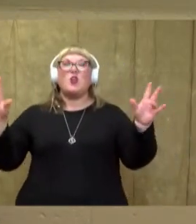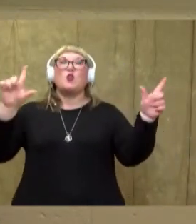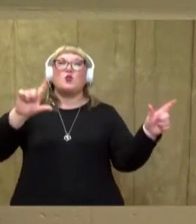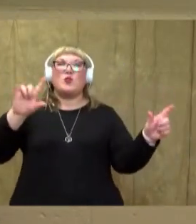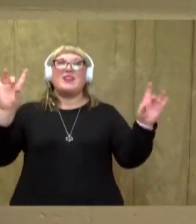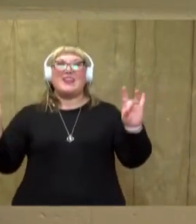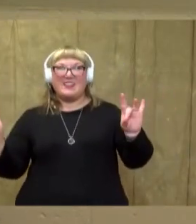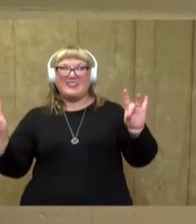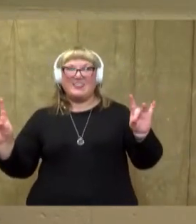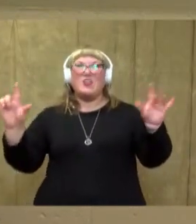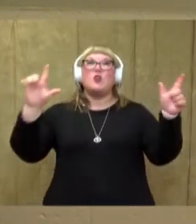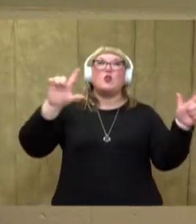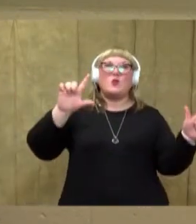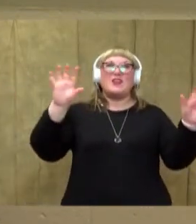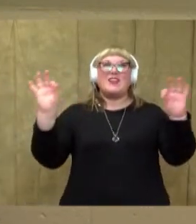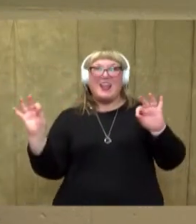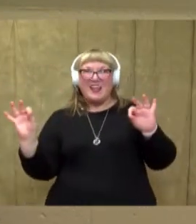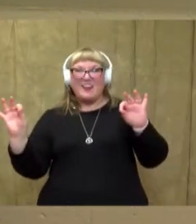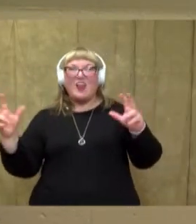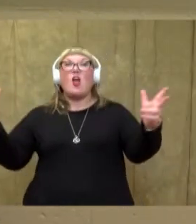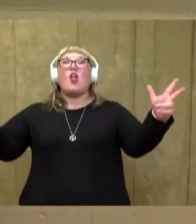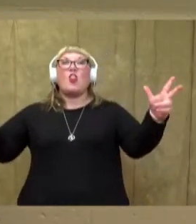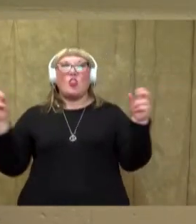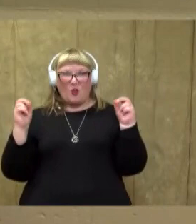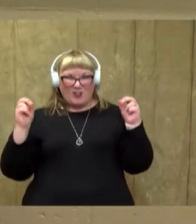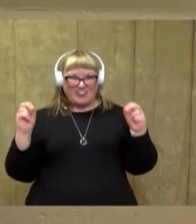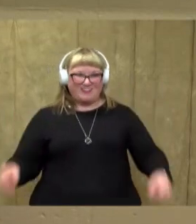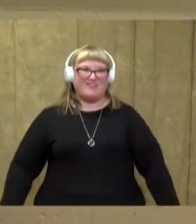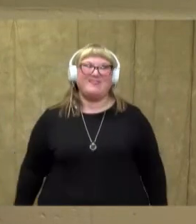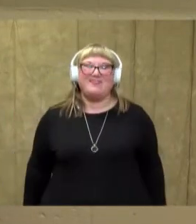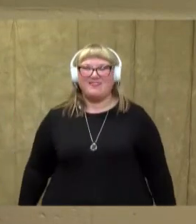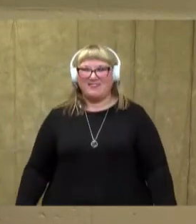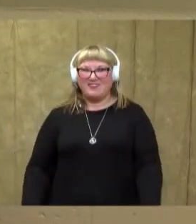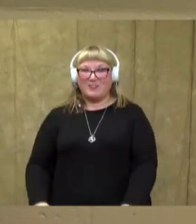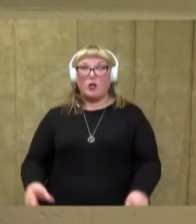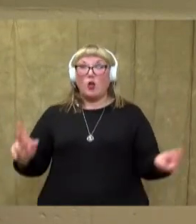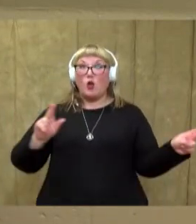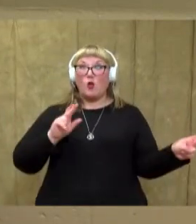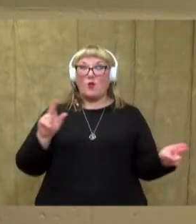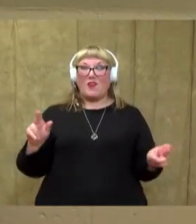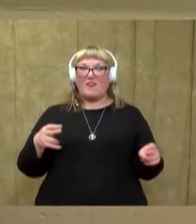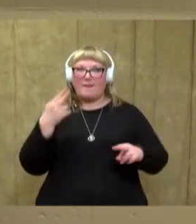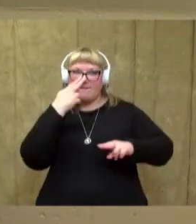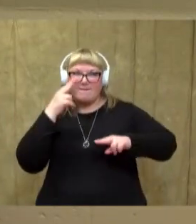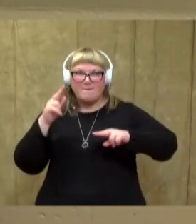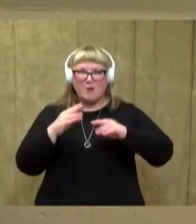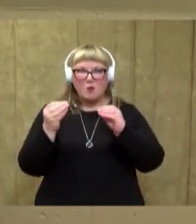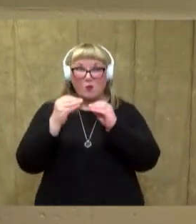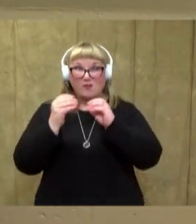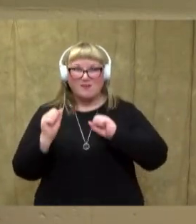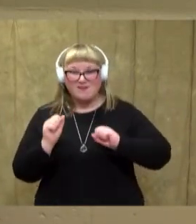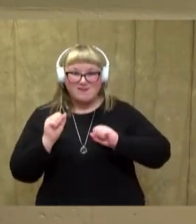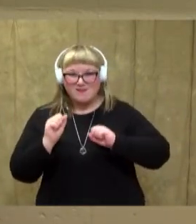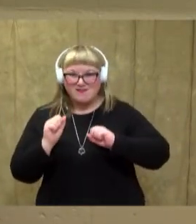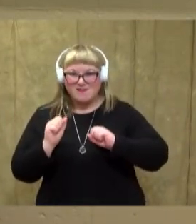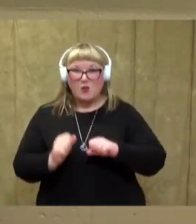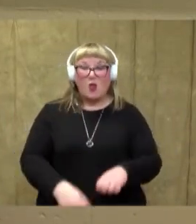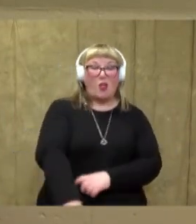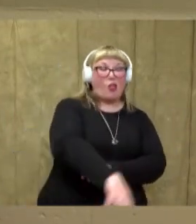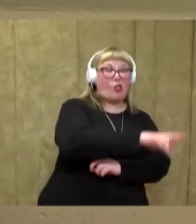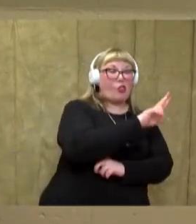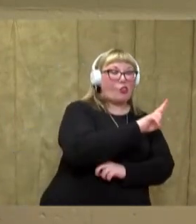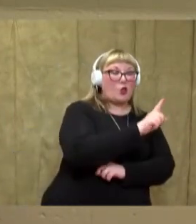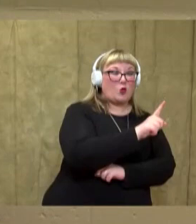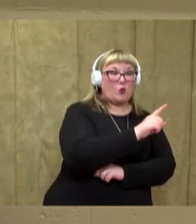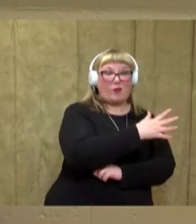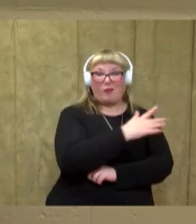27, 28, 29, 30. All right, you ready to have a little bit more fun? Now, from 31